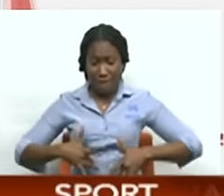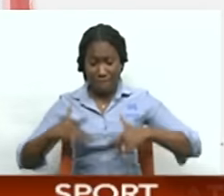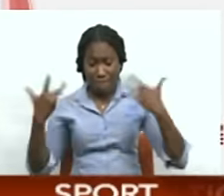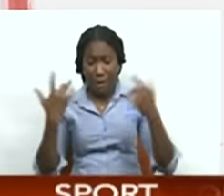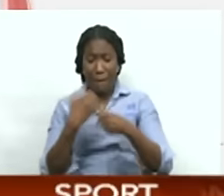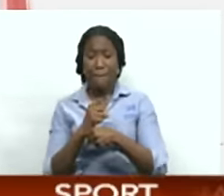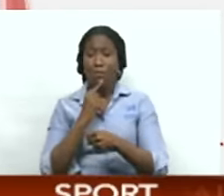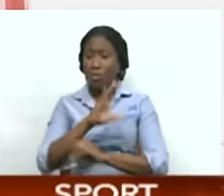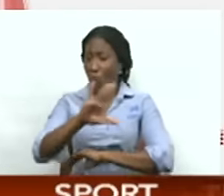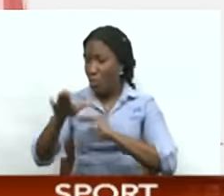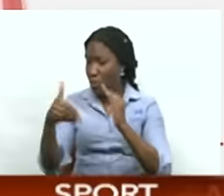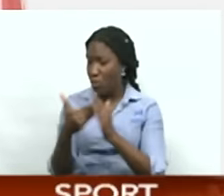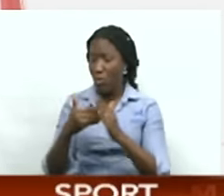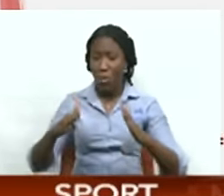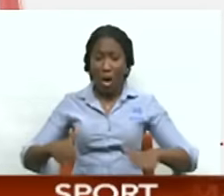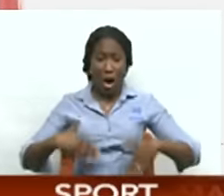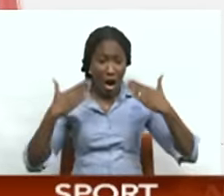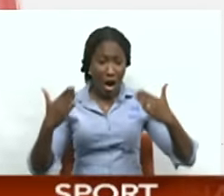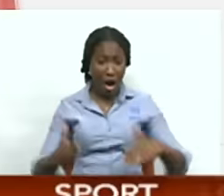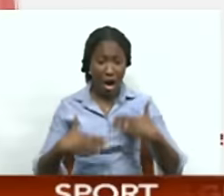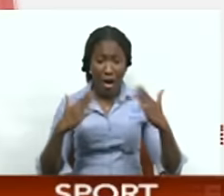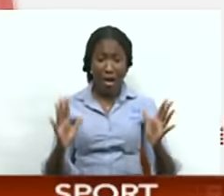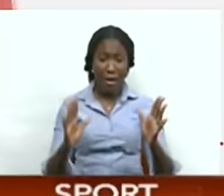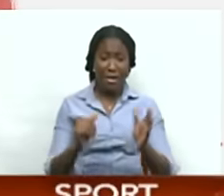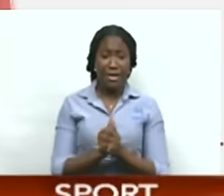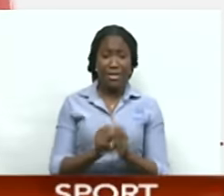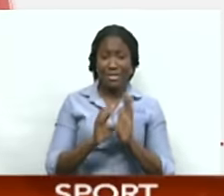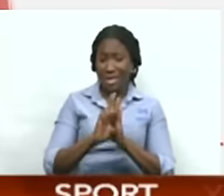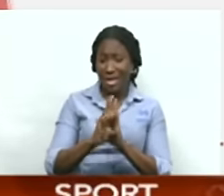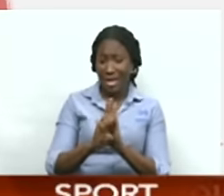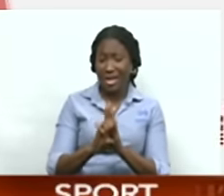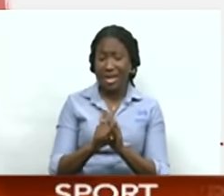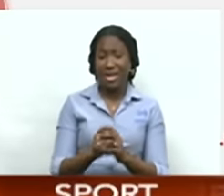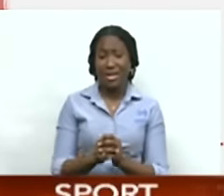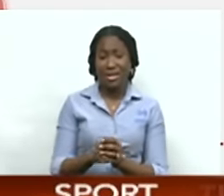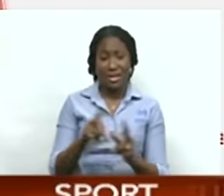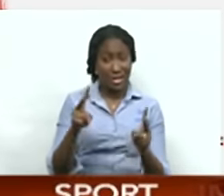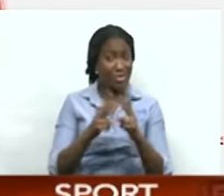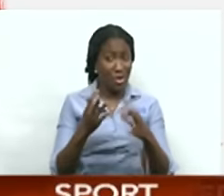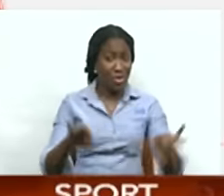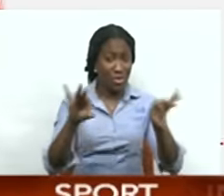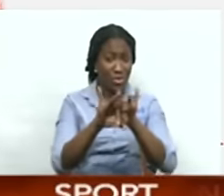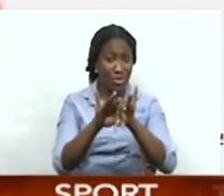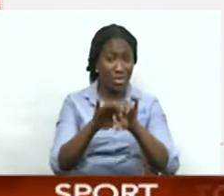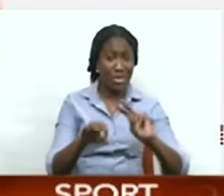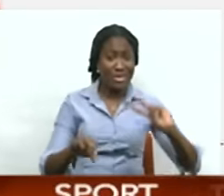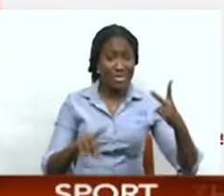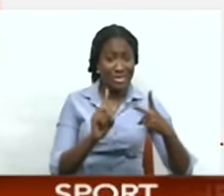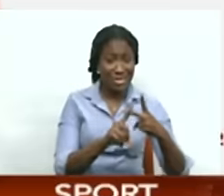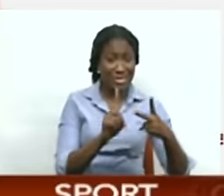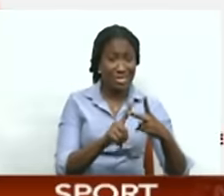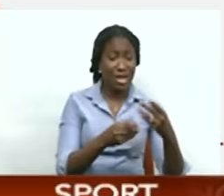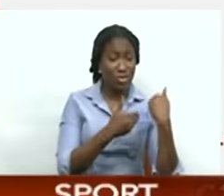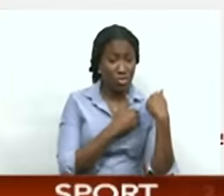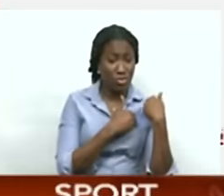host obligations, which is absolutely critical. But the second important part is having a team